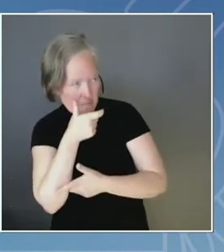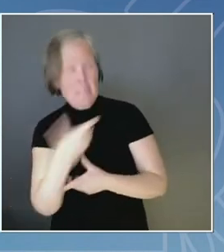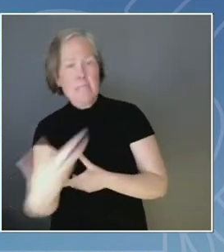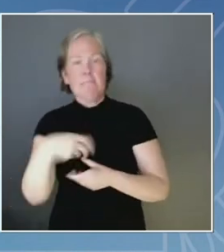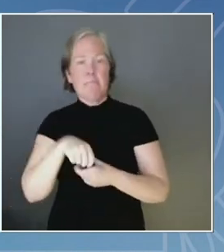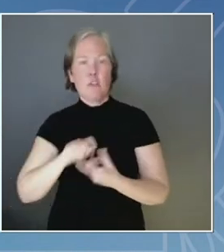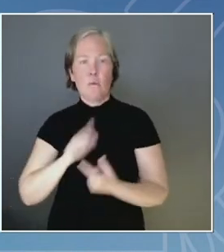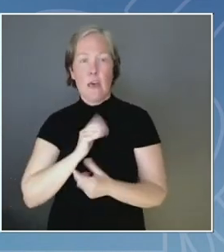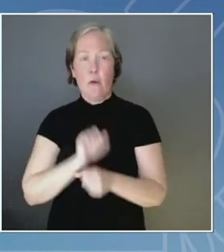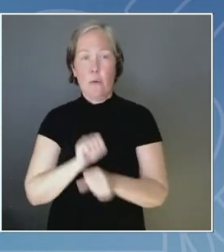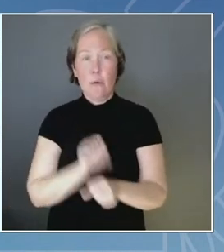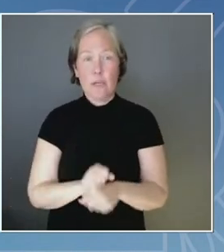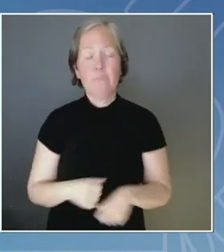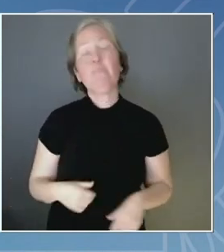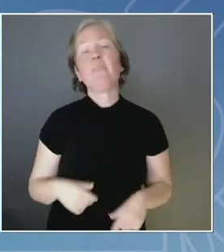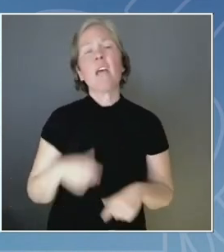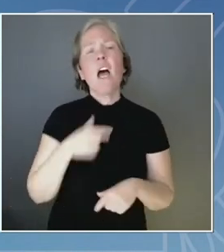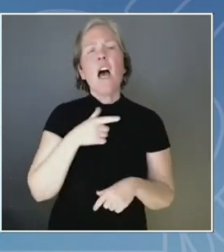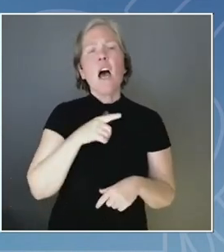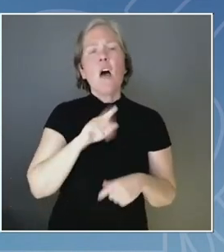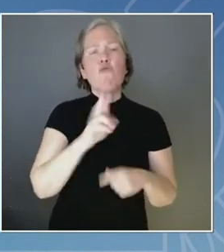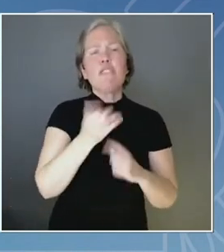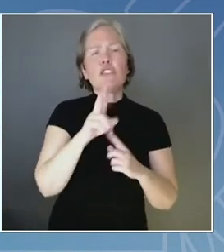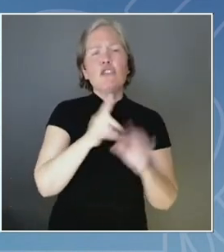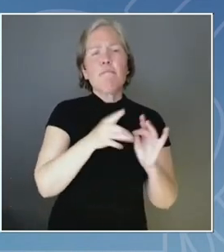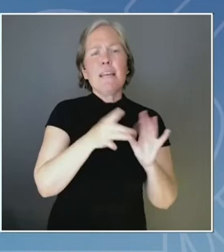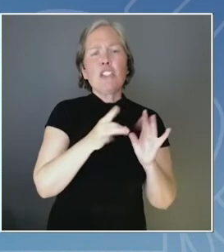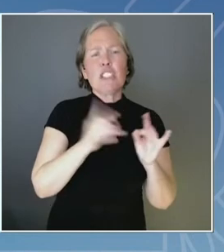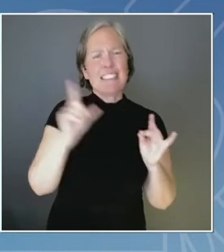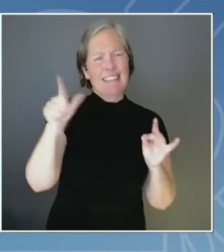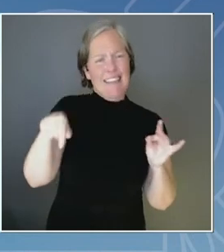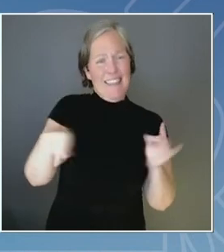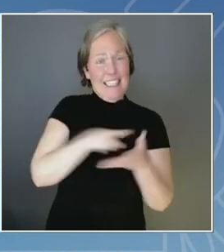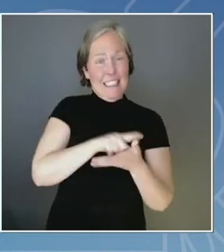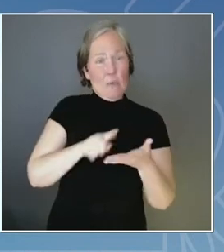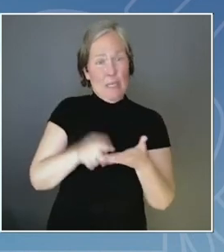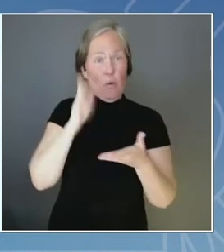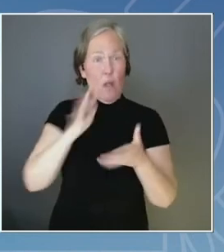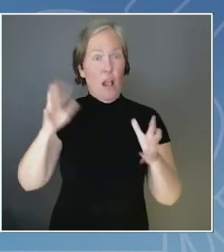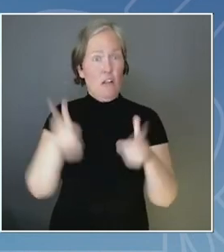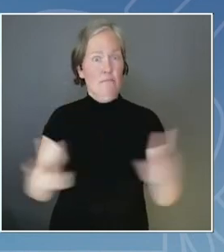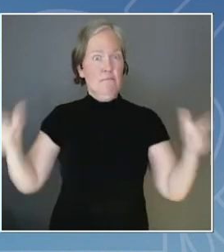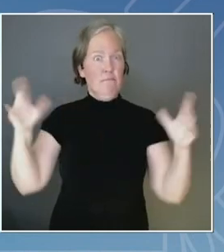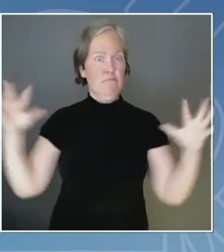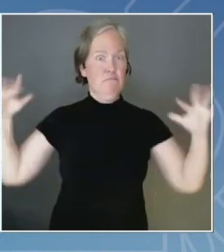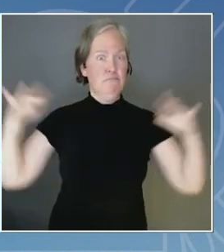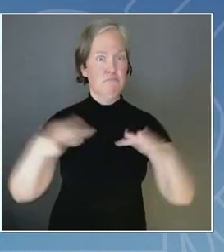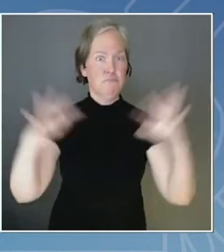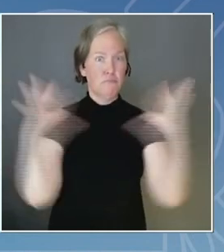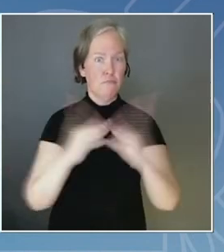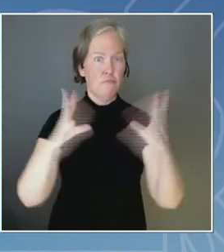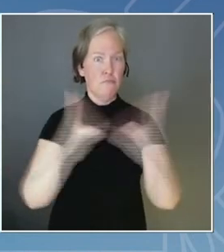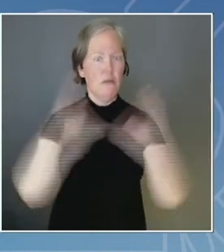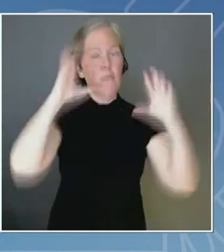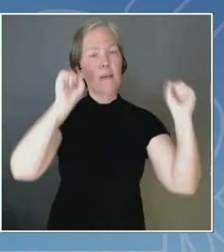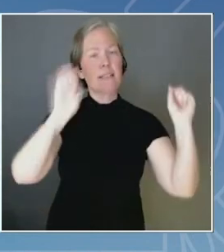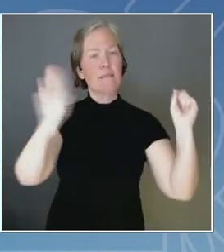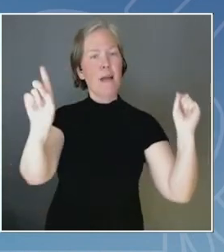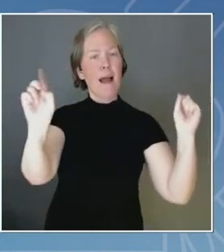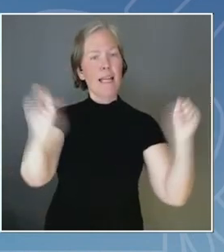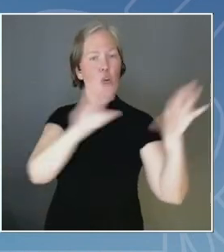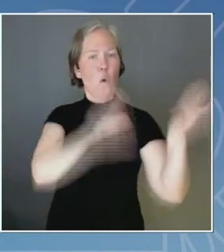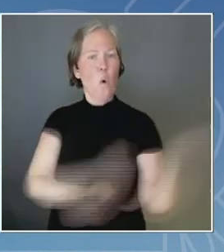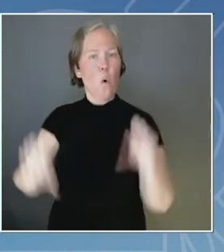week, President Biden will host the leaders of ASEAN for a summit. And despite all that is going on in the world, including,